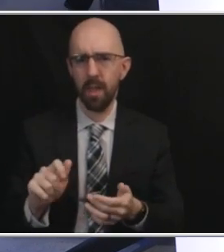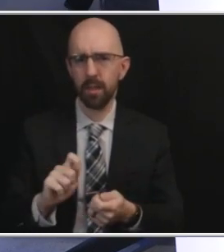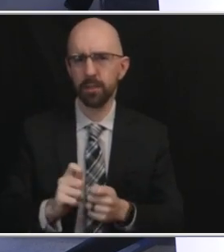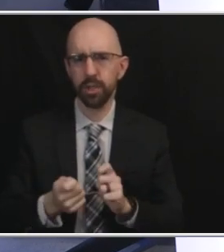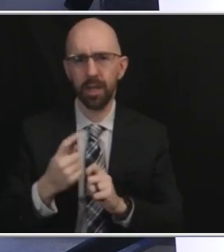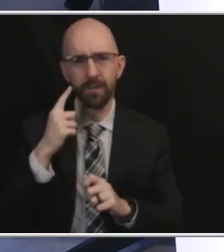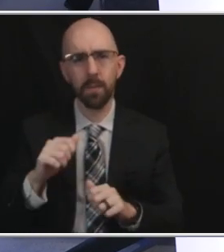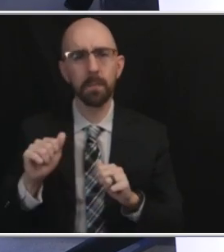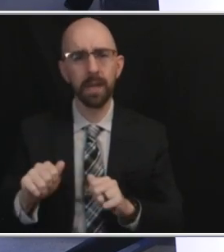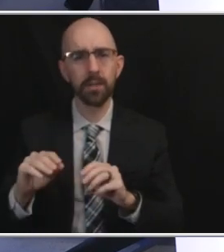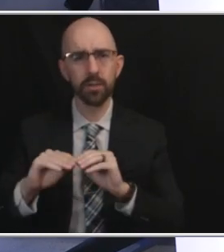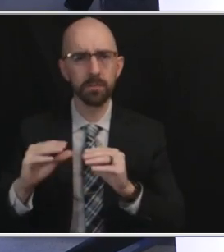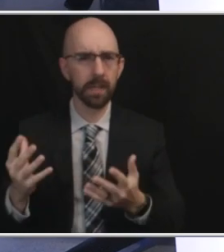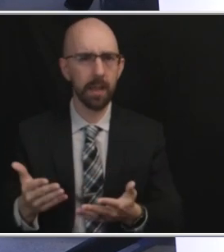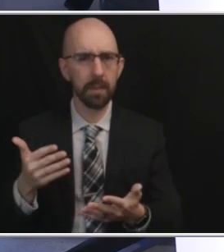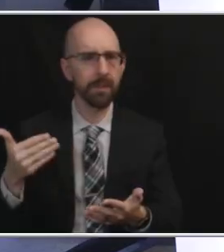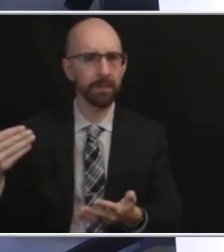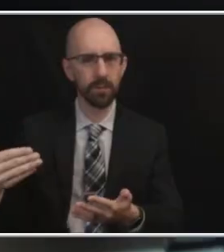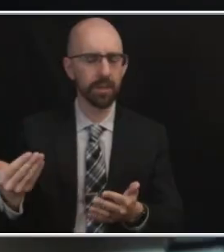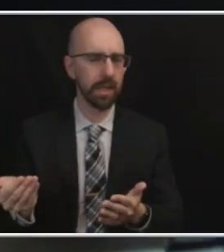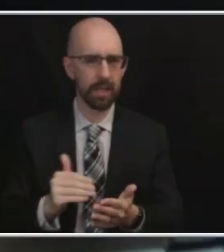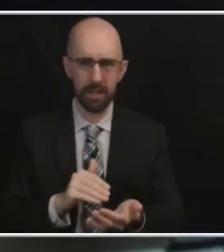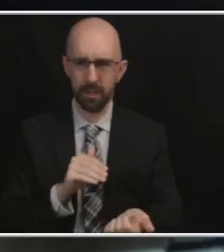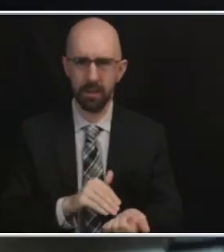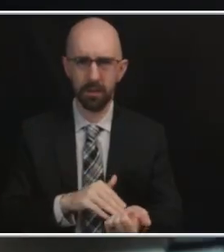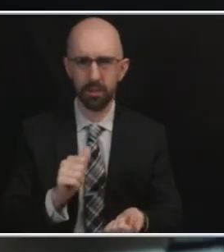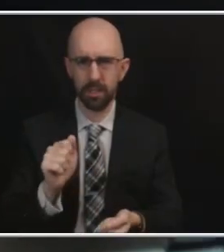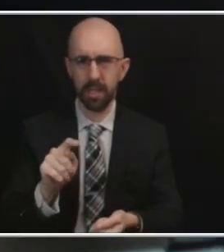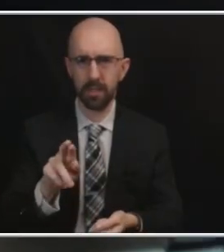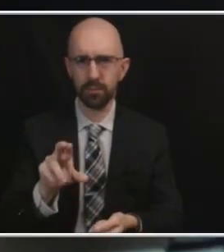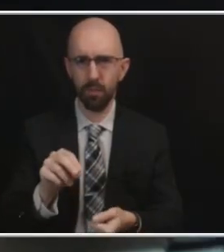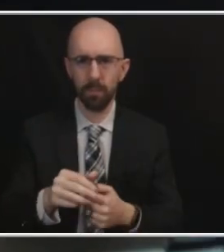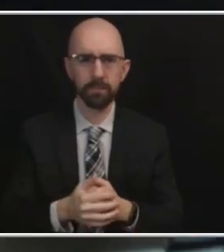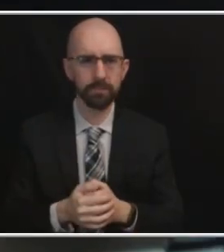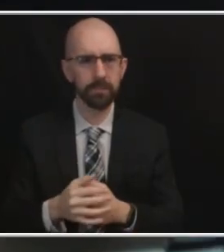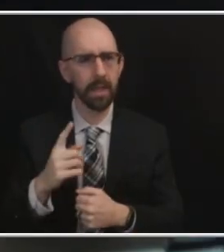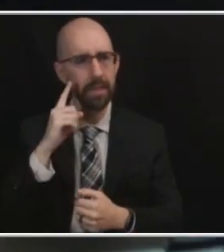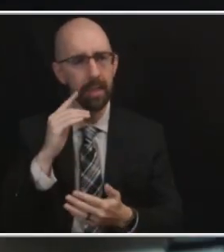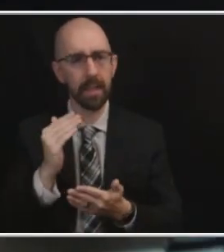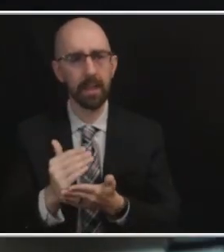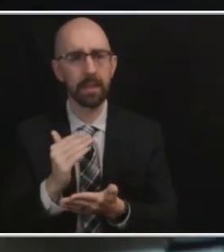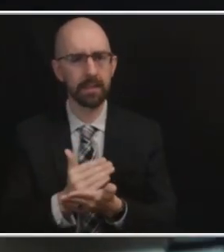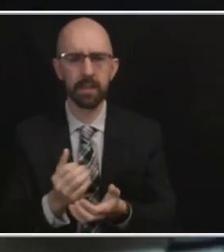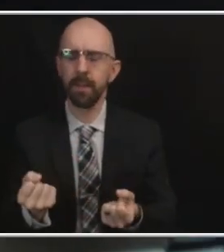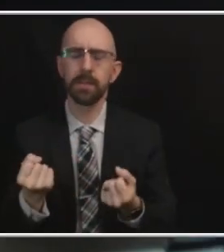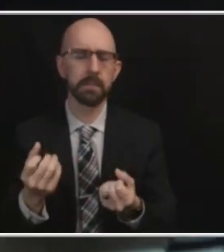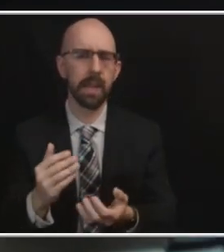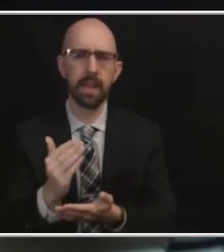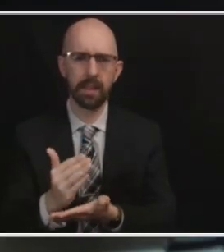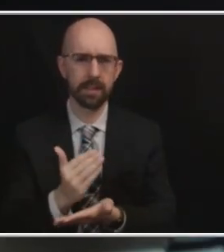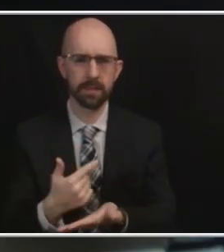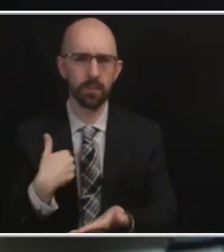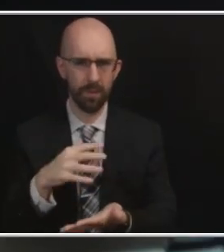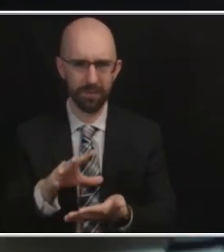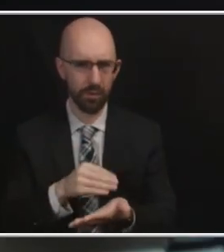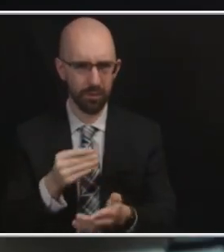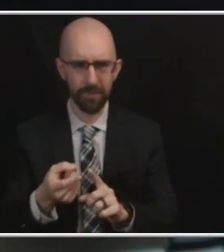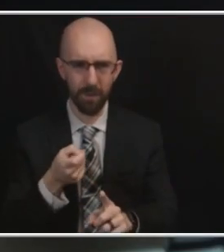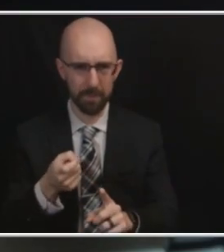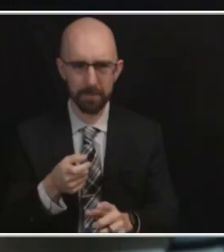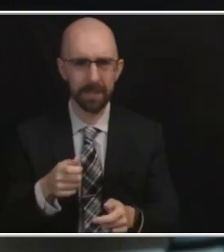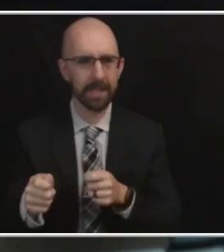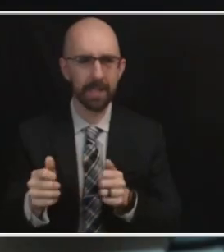in the future? Once again, here's Dr. Castro. Yeah, I think the lesson, and there's so many lessons we have learned from dealing with